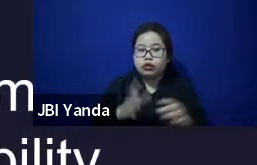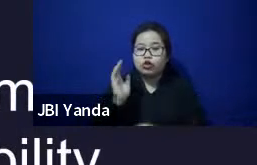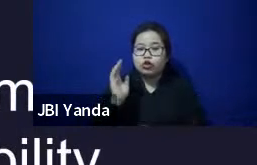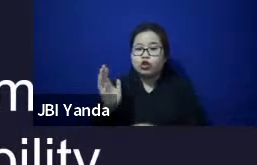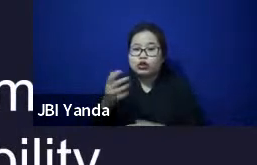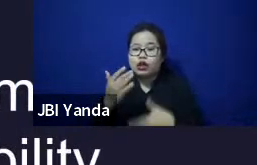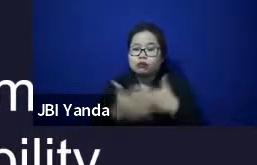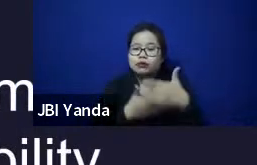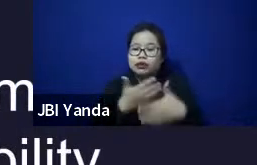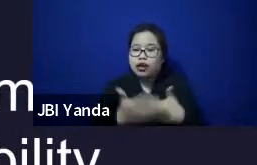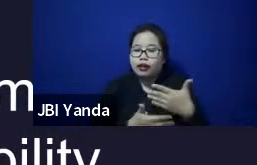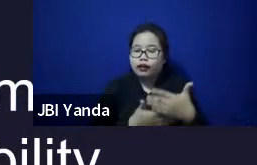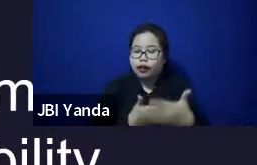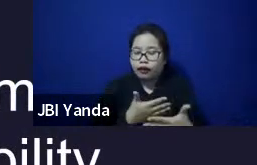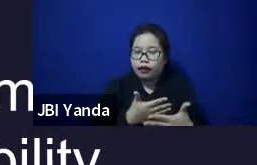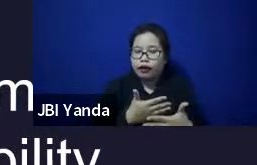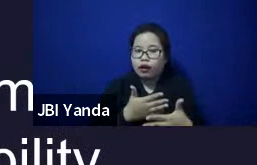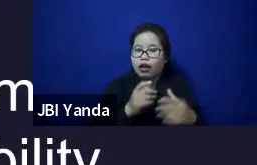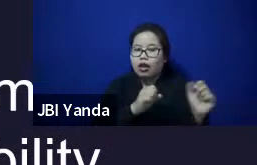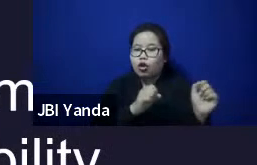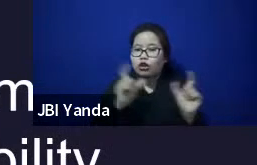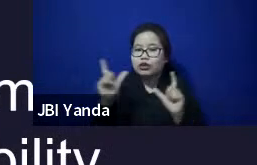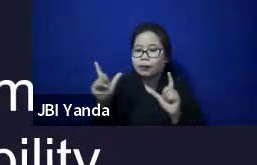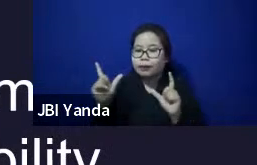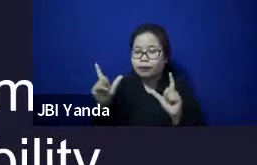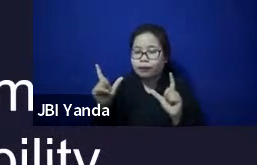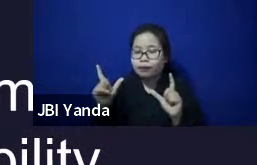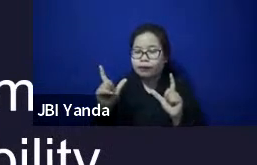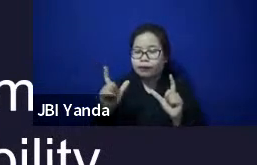with disability are sick